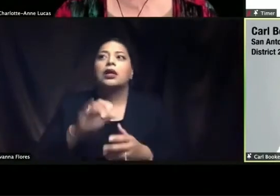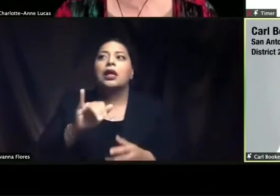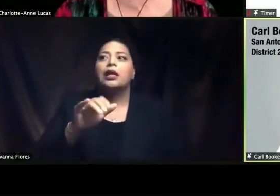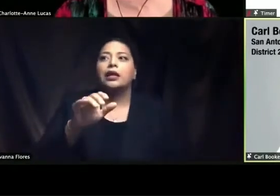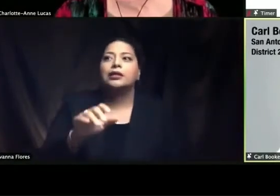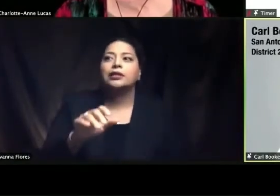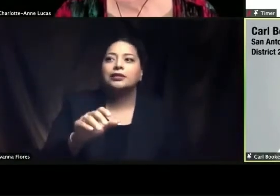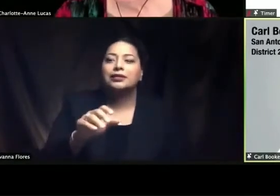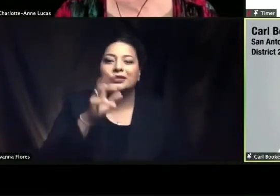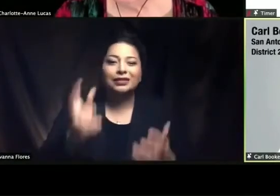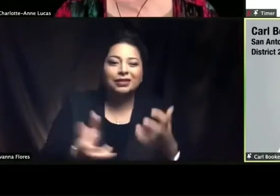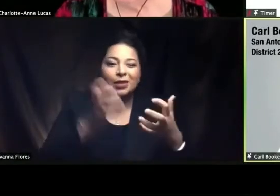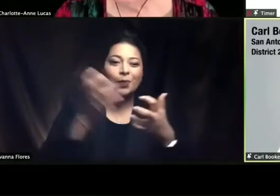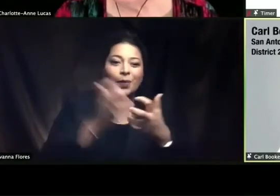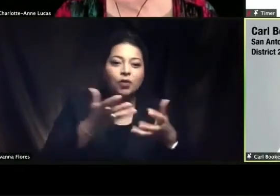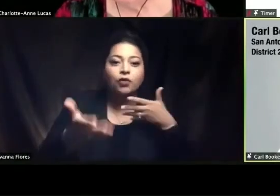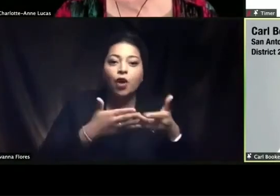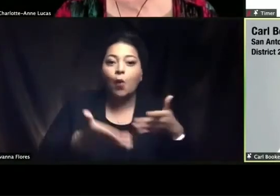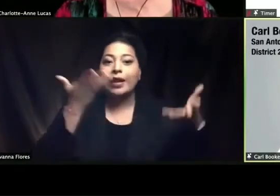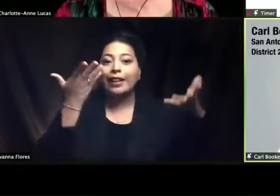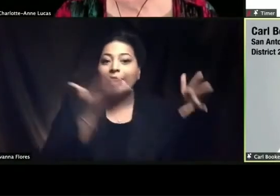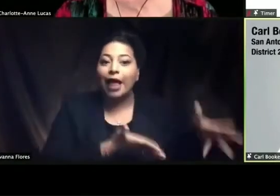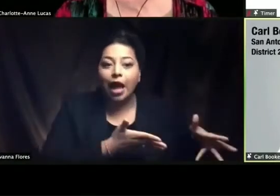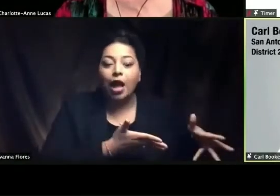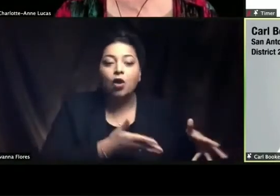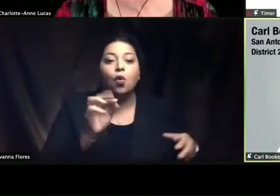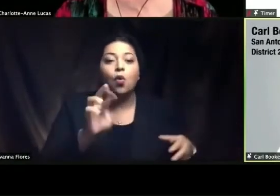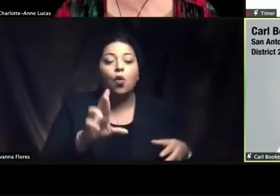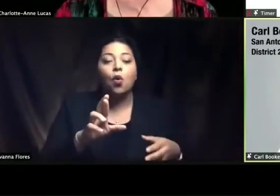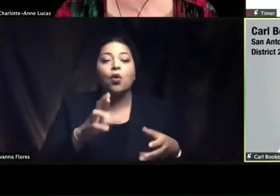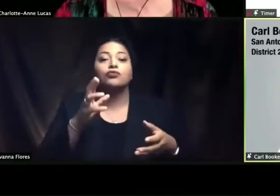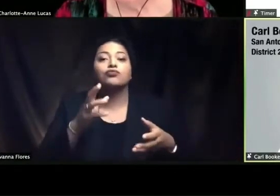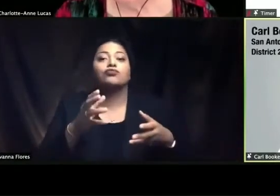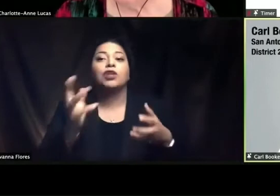retrofit for handicap, but also